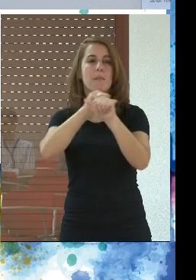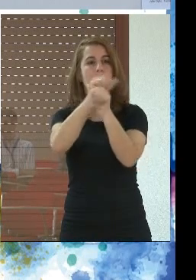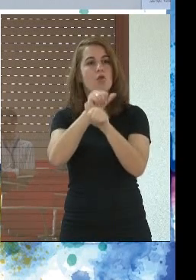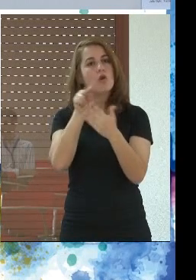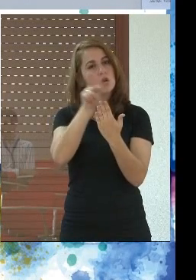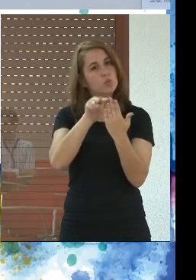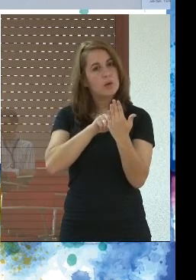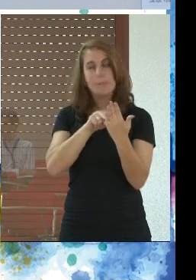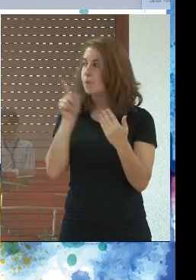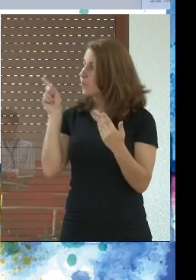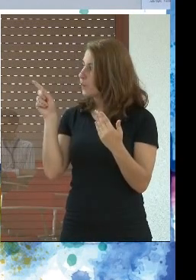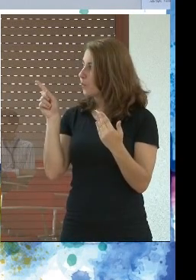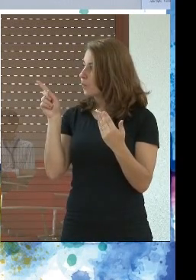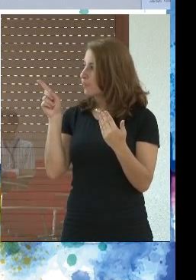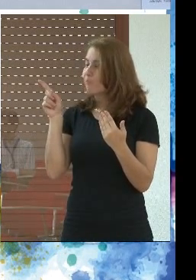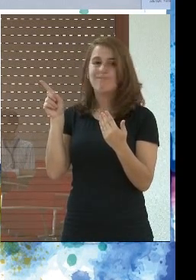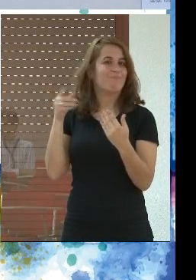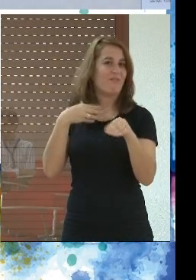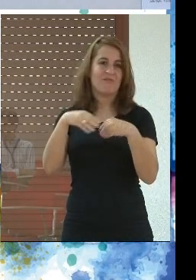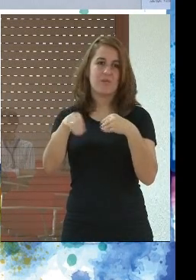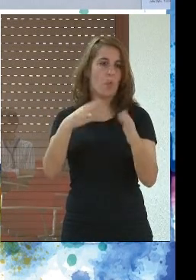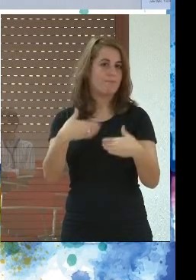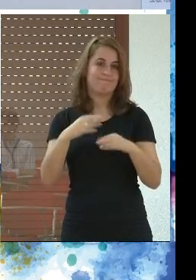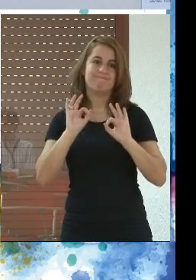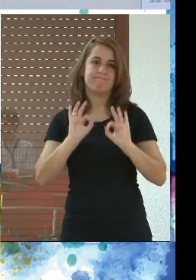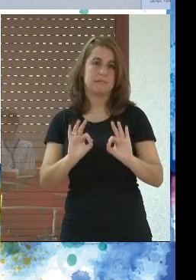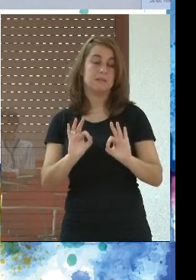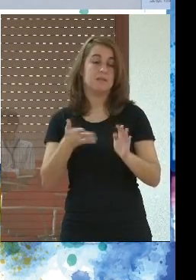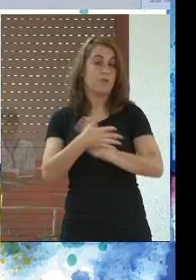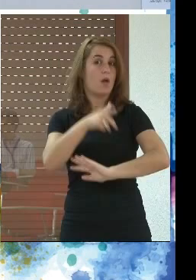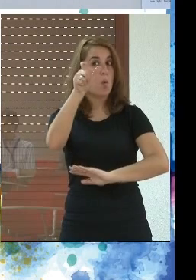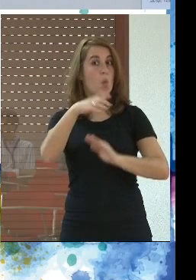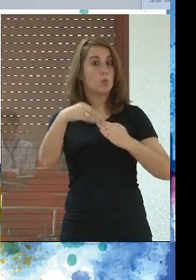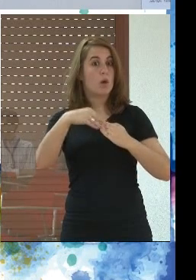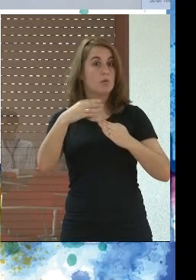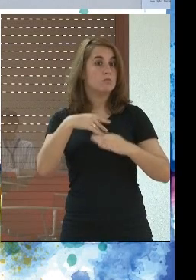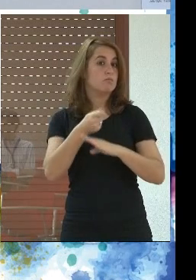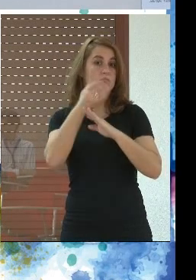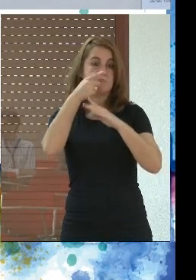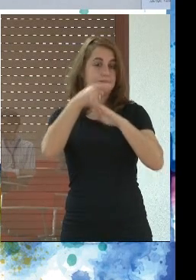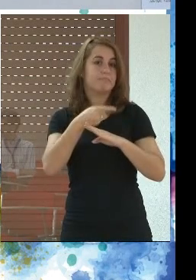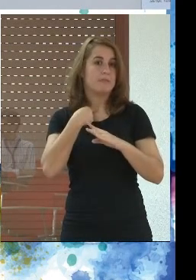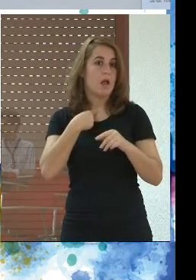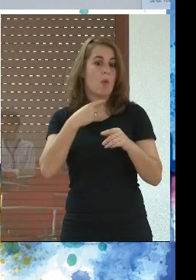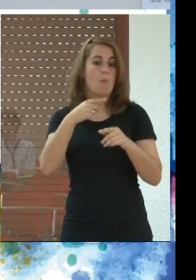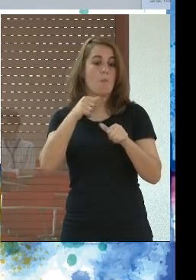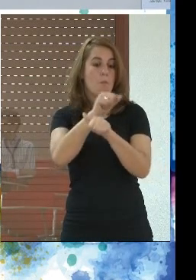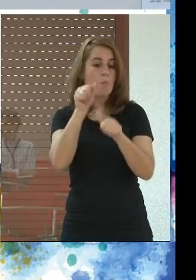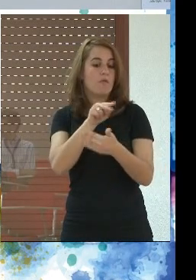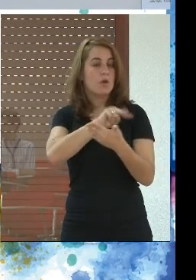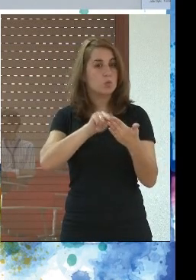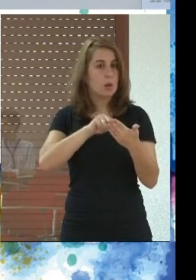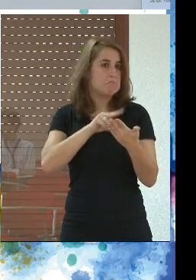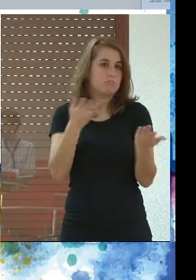reading mode because it's asynchronous, and this reading mode isn't flexible, it's rigid. And as a result, the user had a